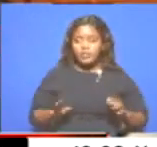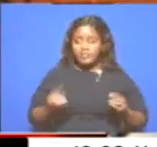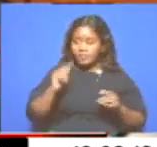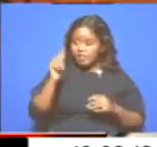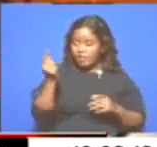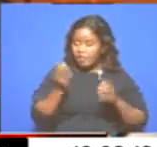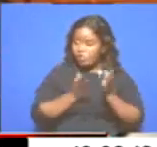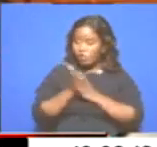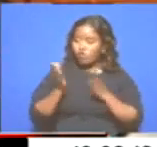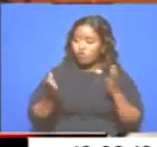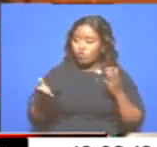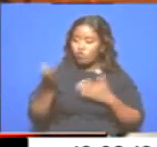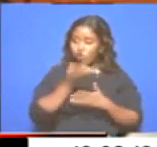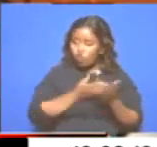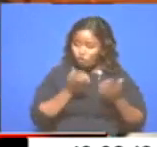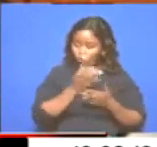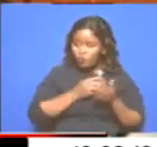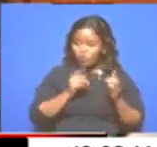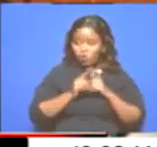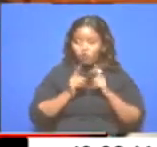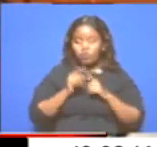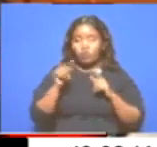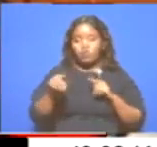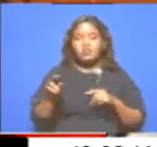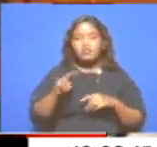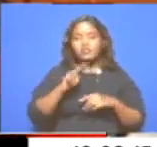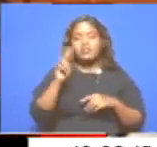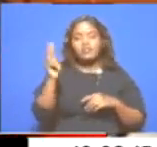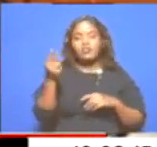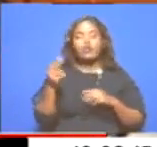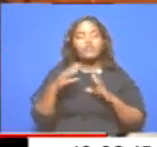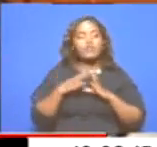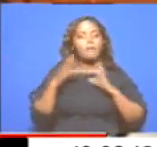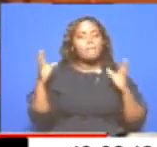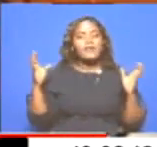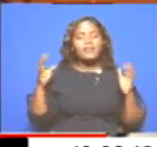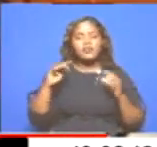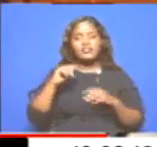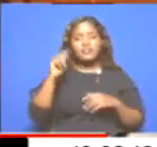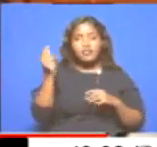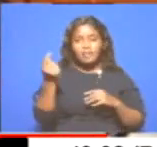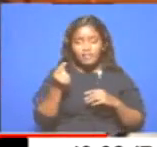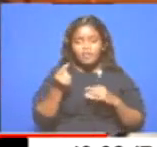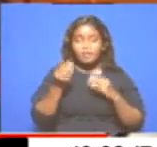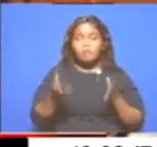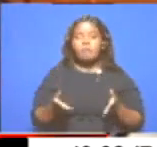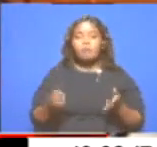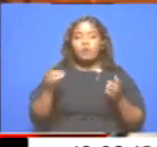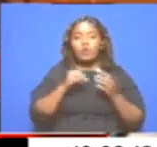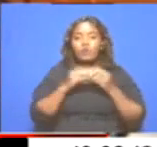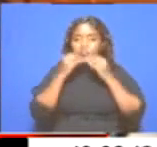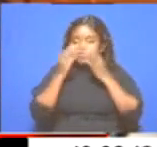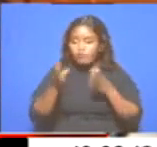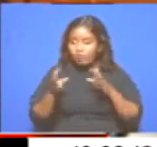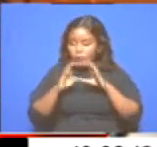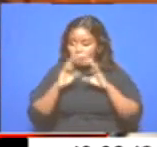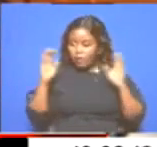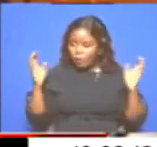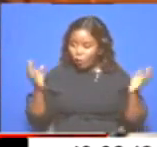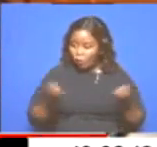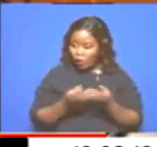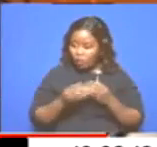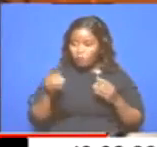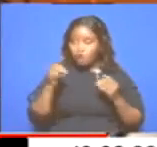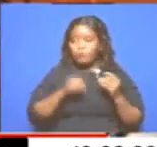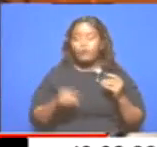the floriculture is the second export commodity from Kenya. And therefore, for us to tell the world that we are here, we are ready to export, we